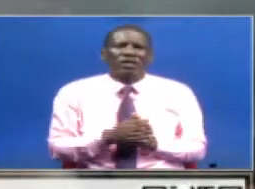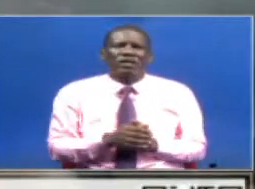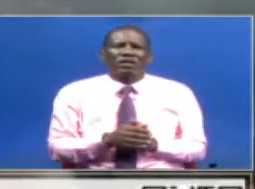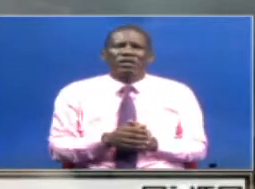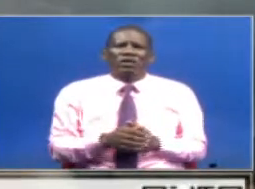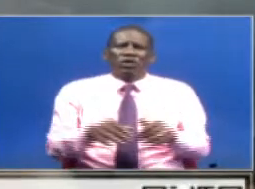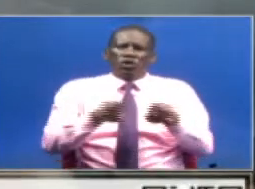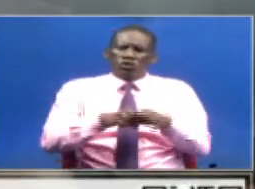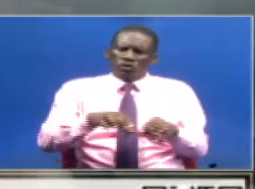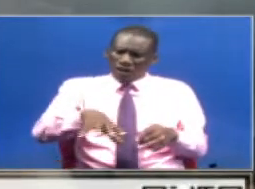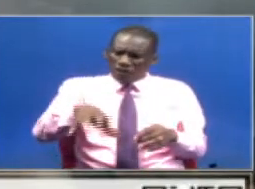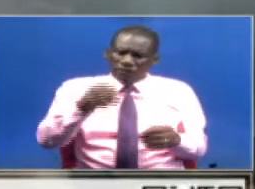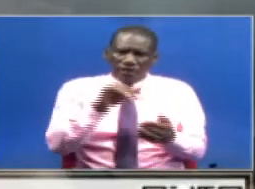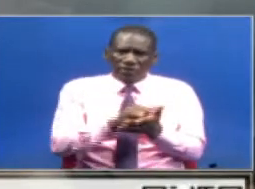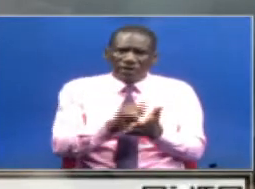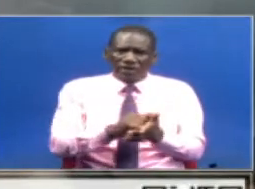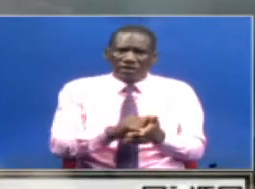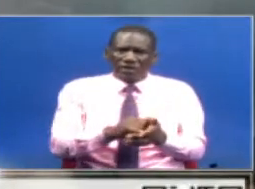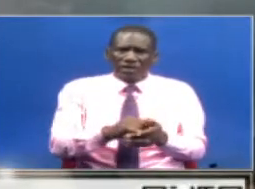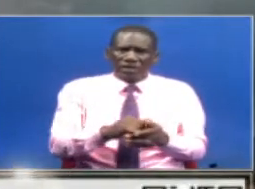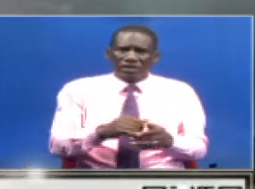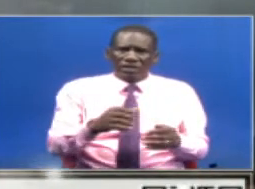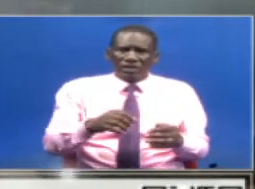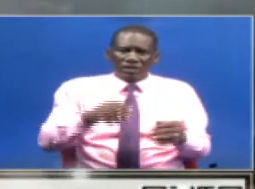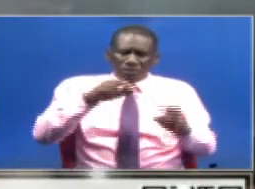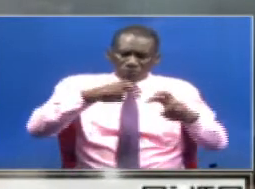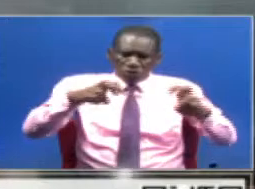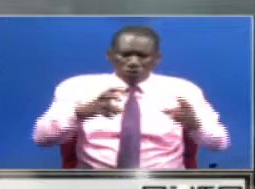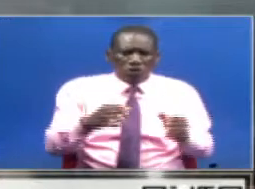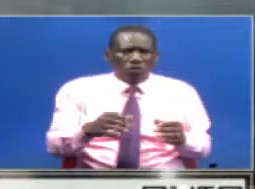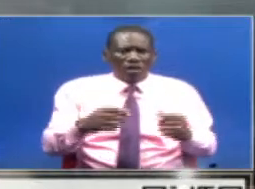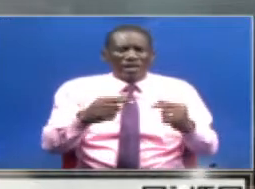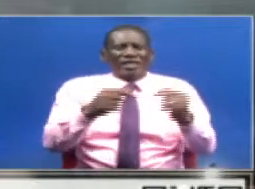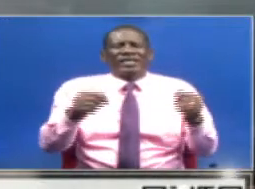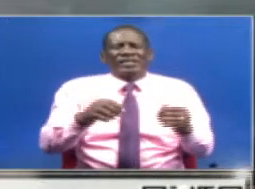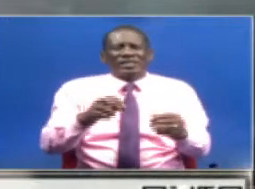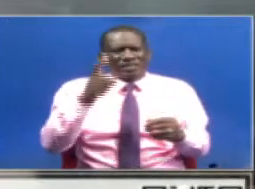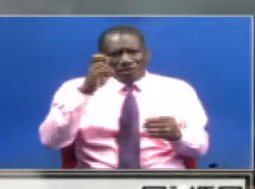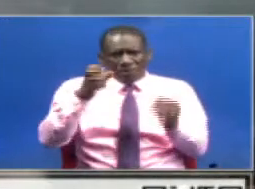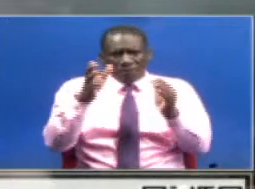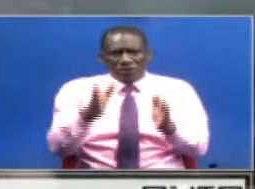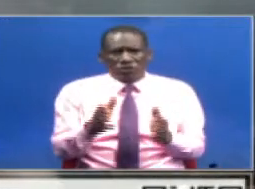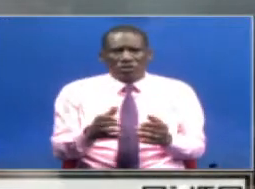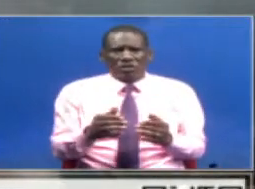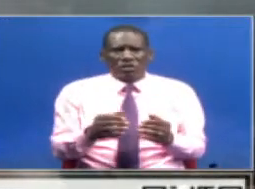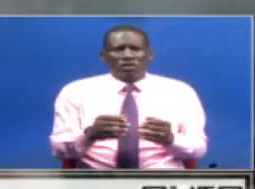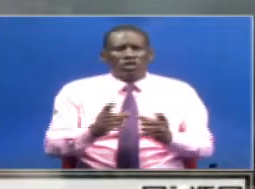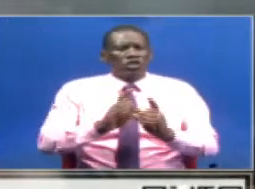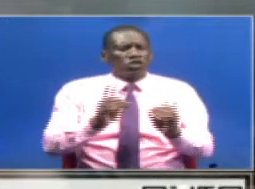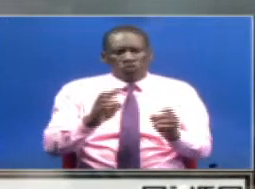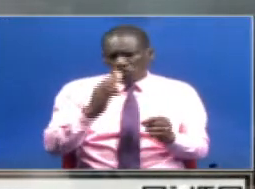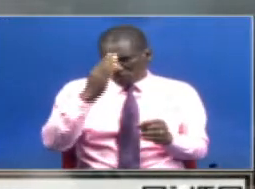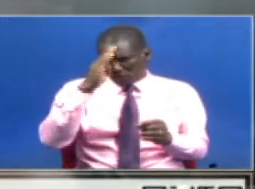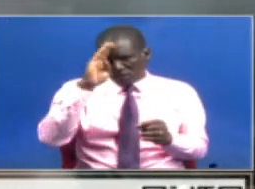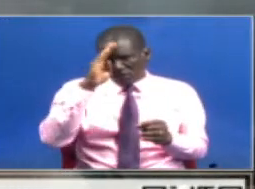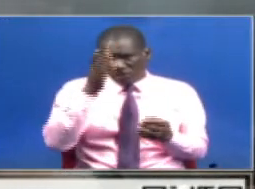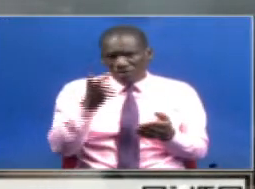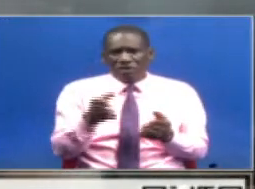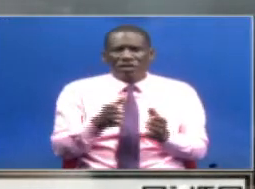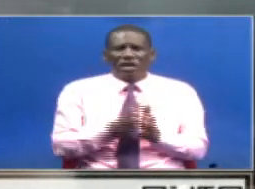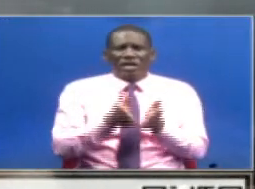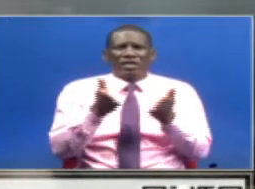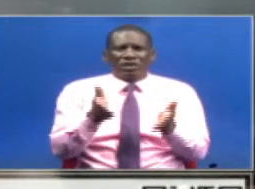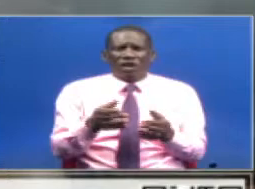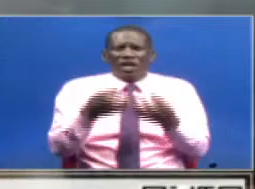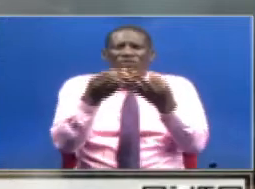further find that the prosecution has failed to prove its case against the accused person, herein beyond any reasonable doubt, and consequently